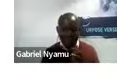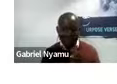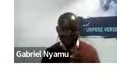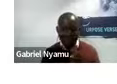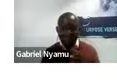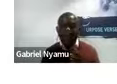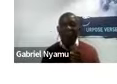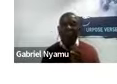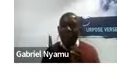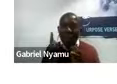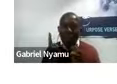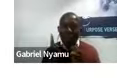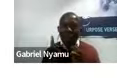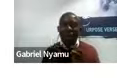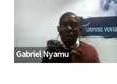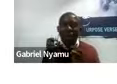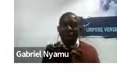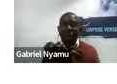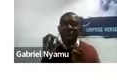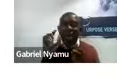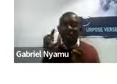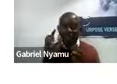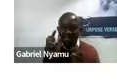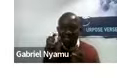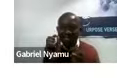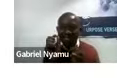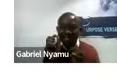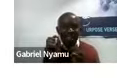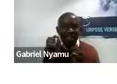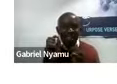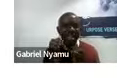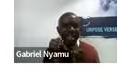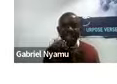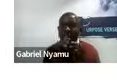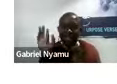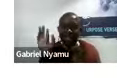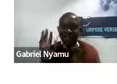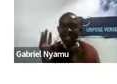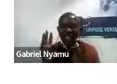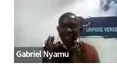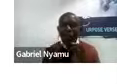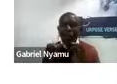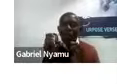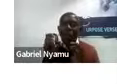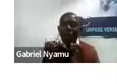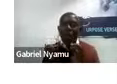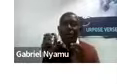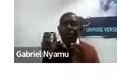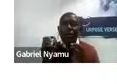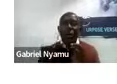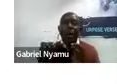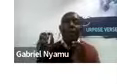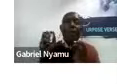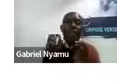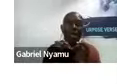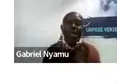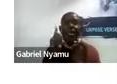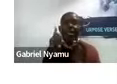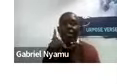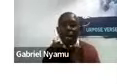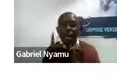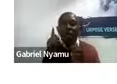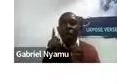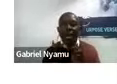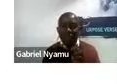doing? Why were you not called human having? Nothing of that. We were called human being.